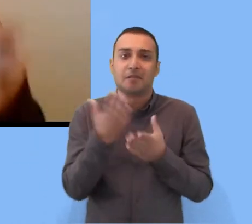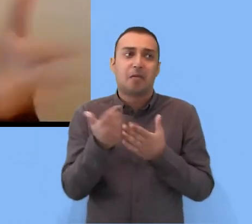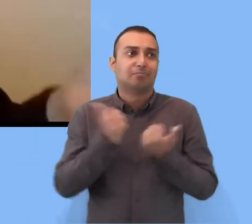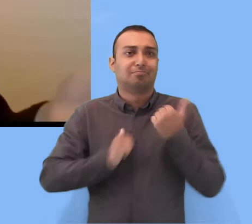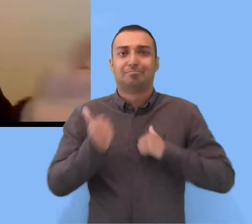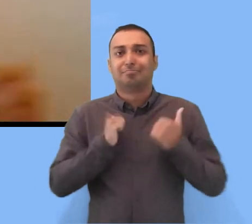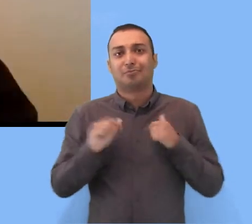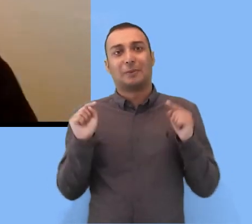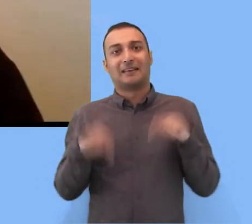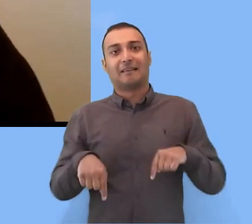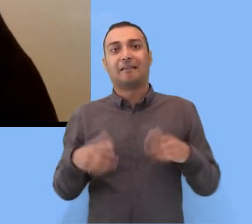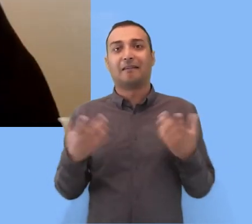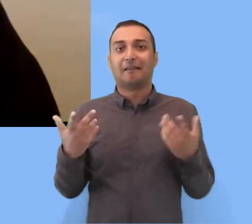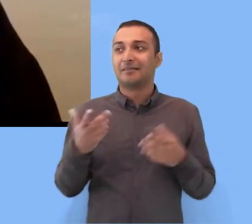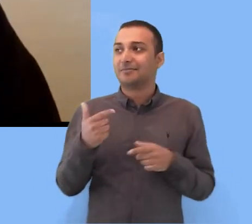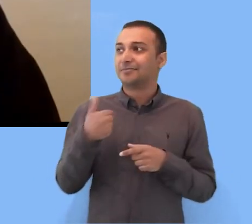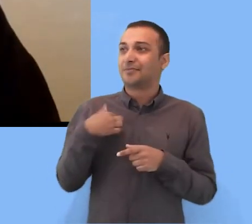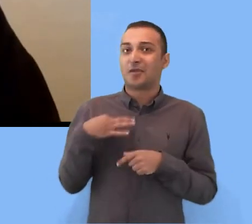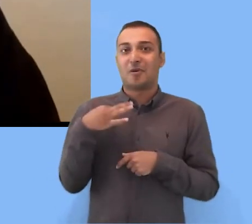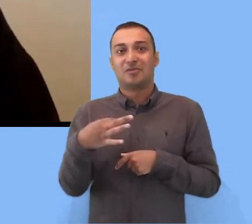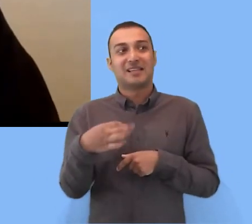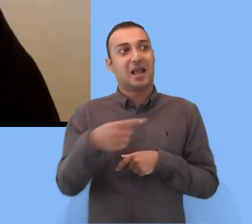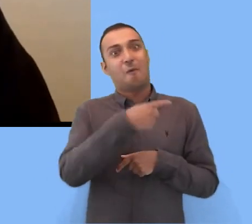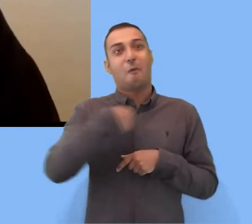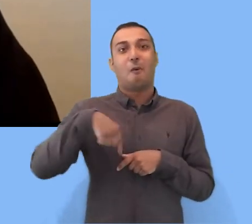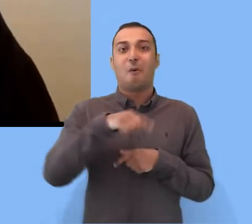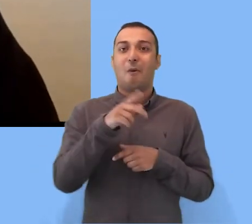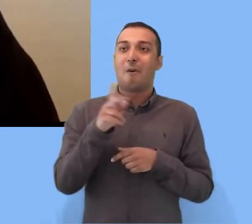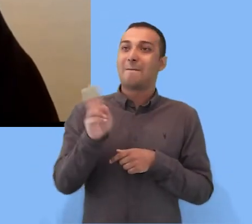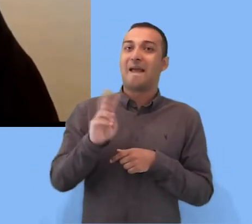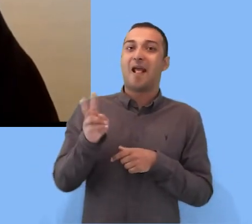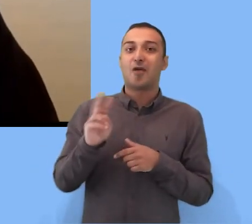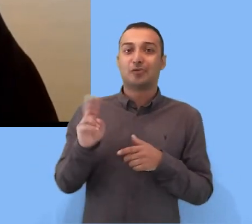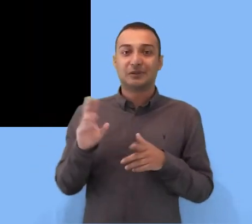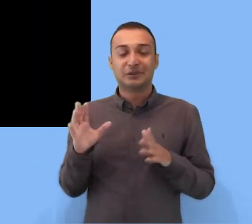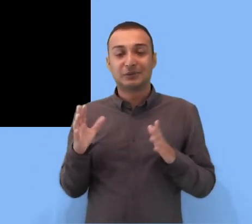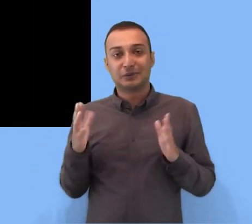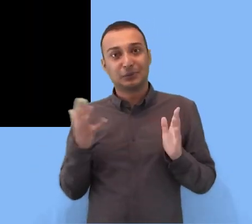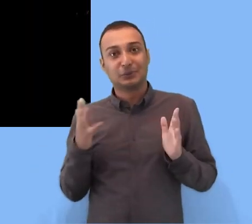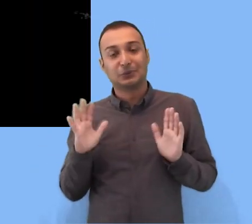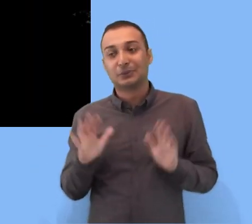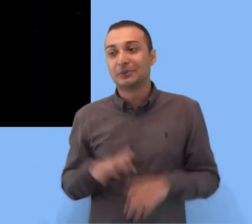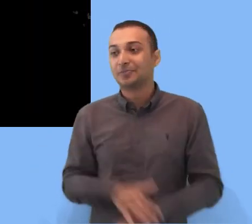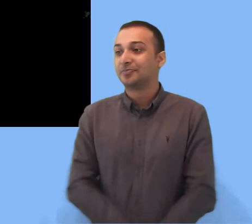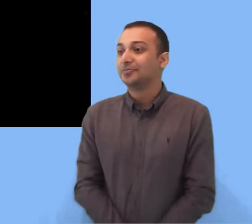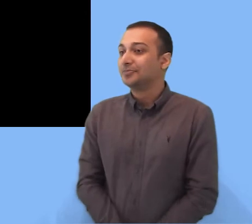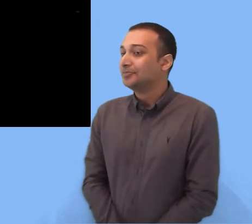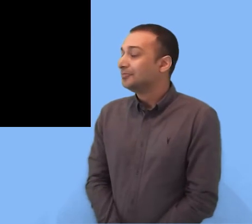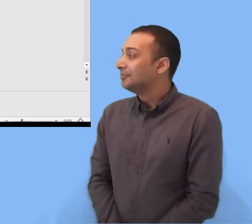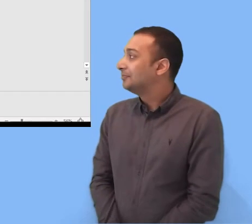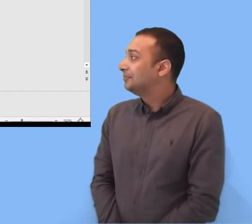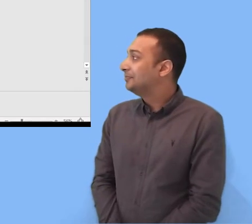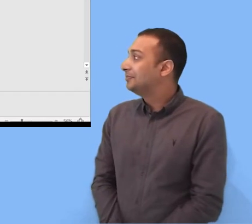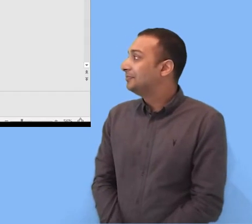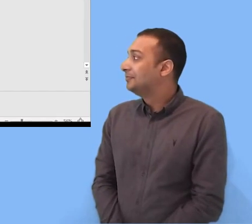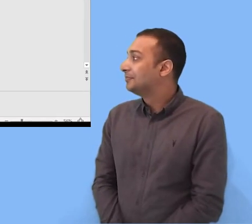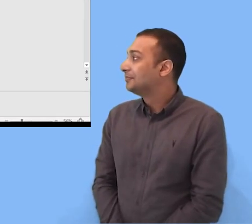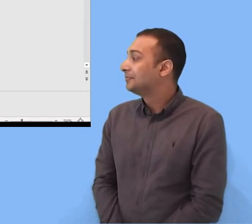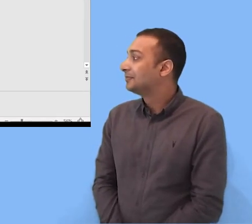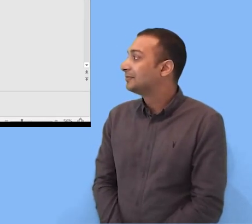speaking on behalf of parents. And I'm just about to share my screen. Hopefully that's worked.